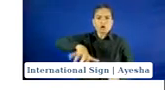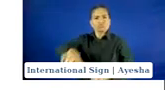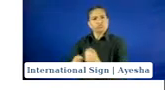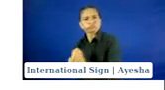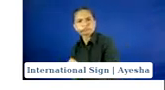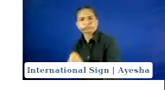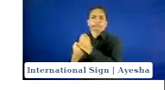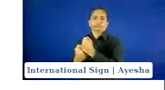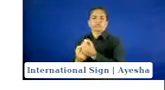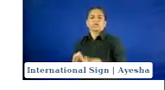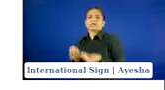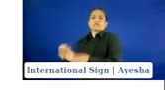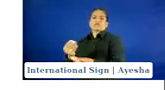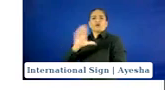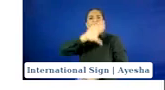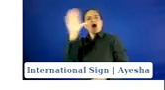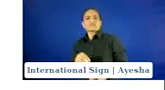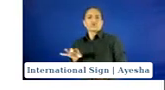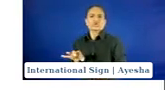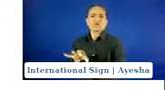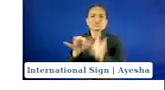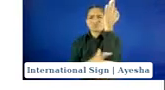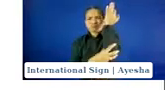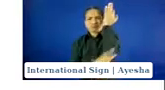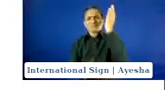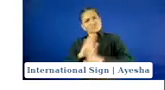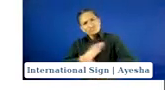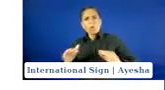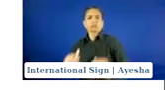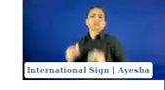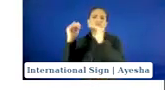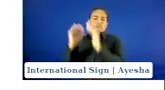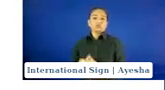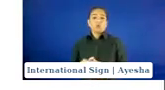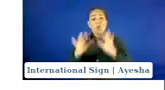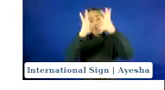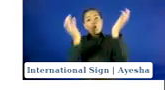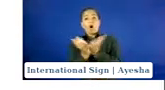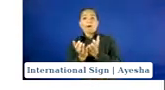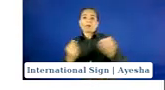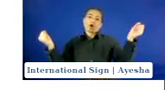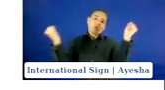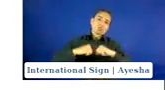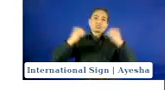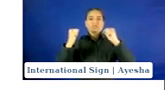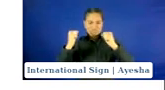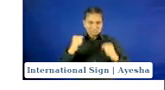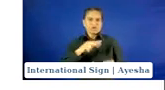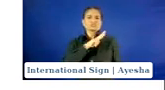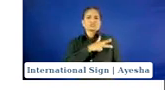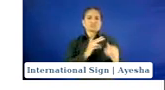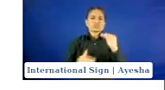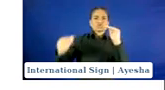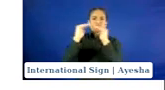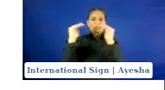for all to address issues of inclusion and to make true all UN member states' promise of